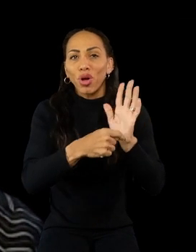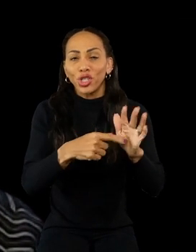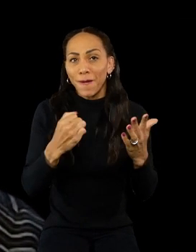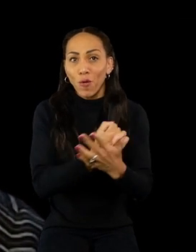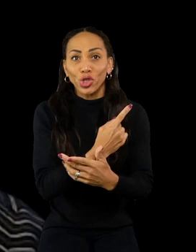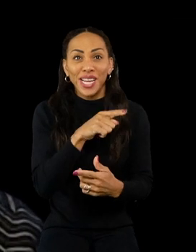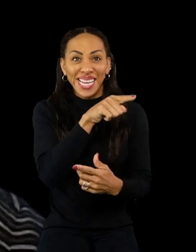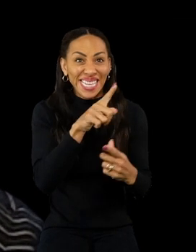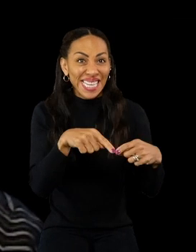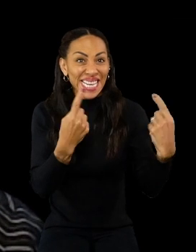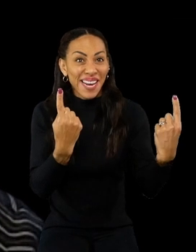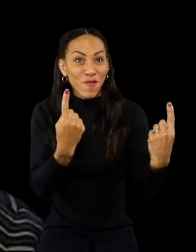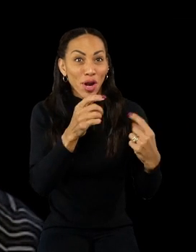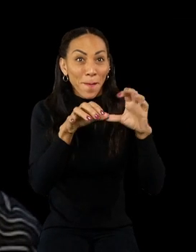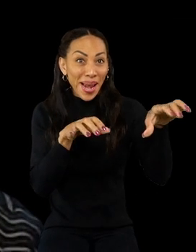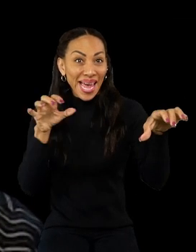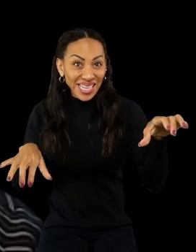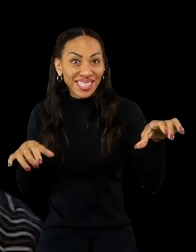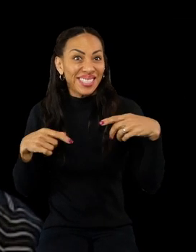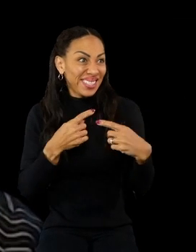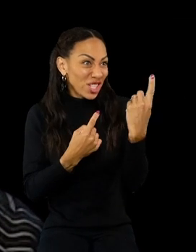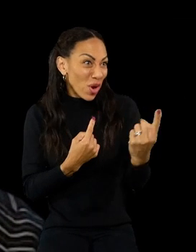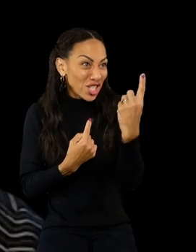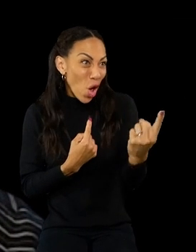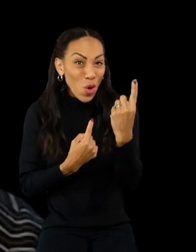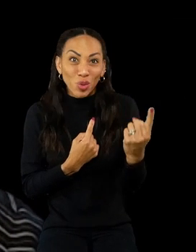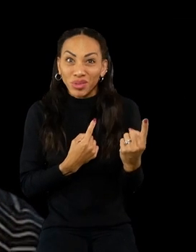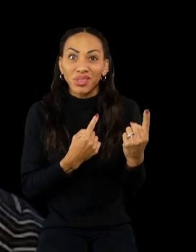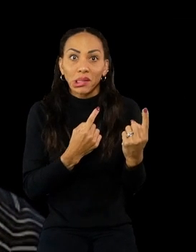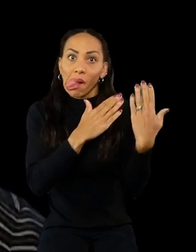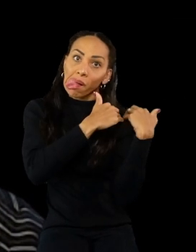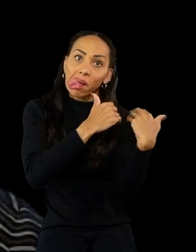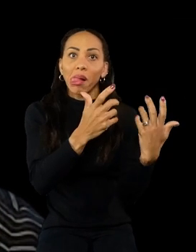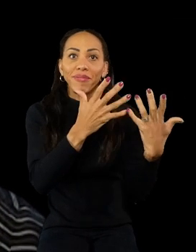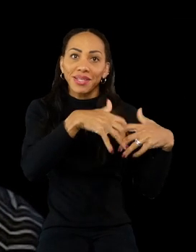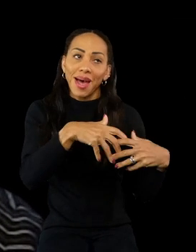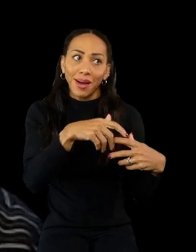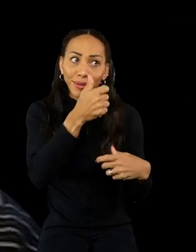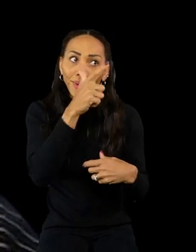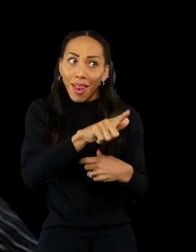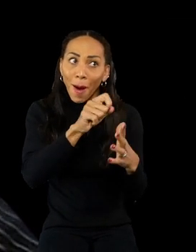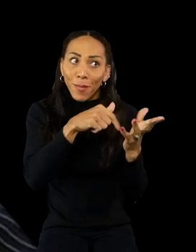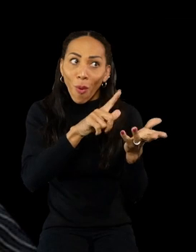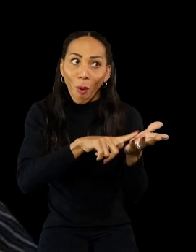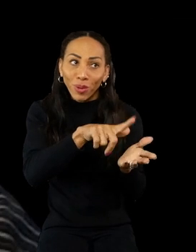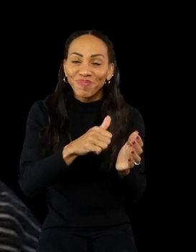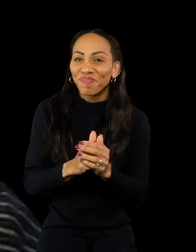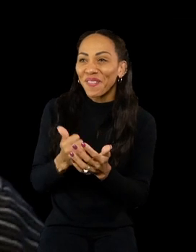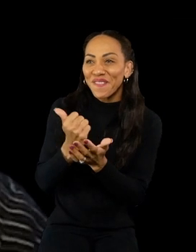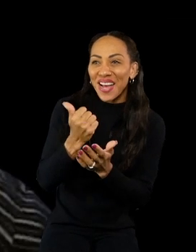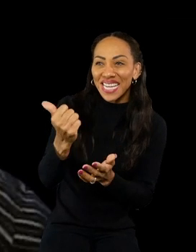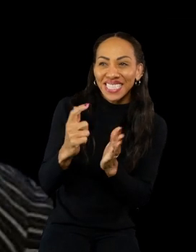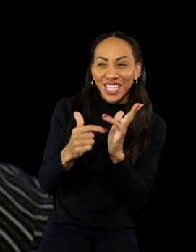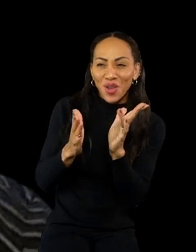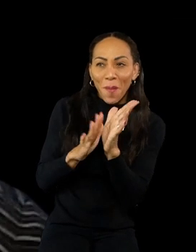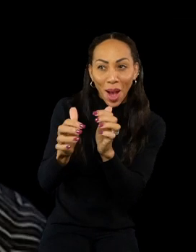the Telepresence project. Unfortunately for him today, he's in a different place and totally on his own with all this tech. So